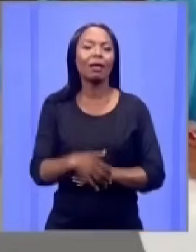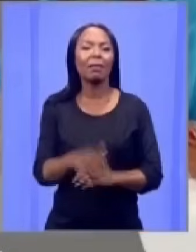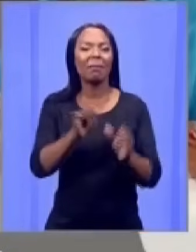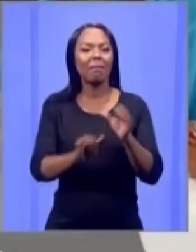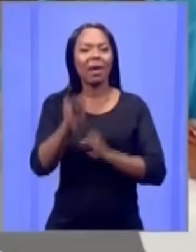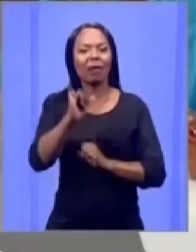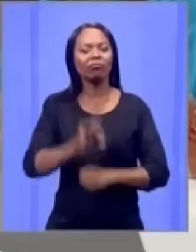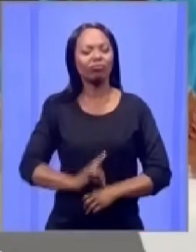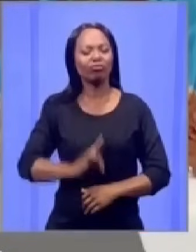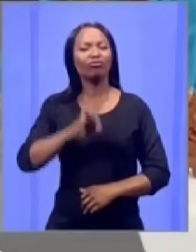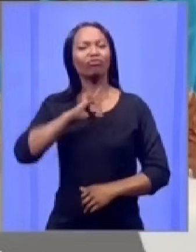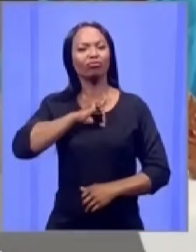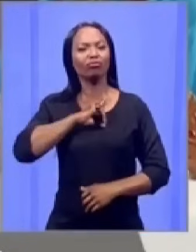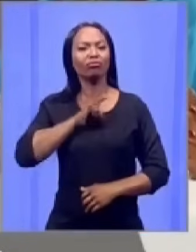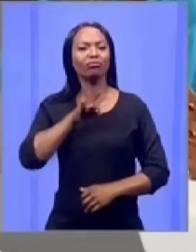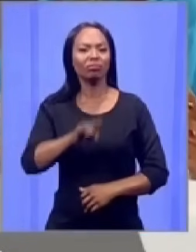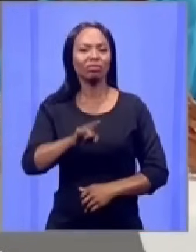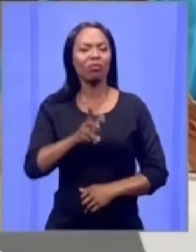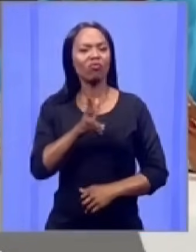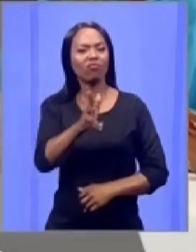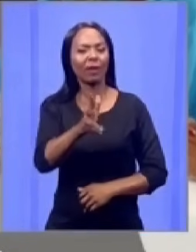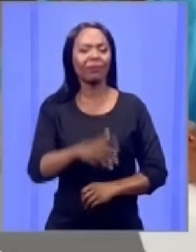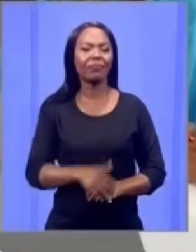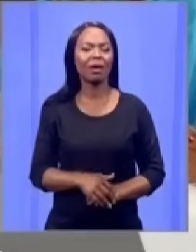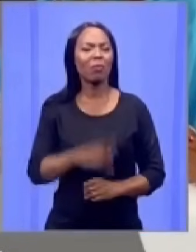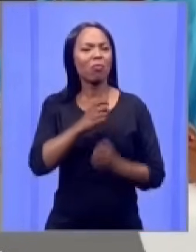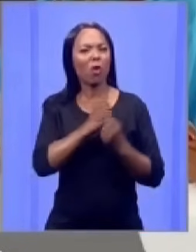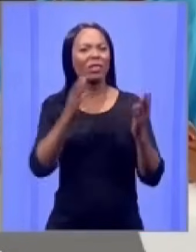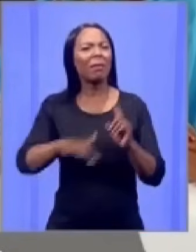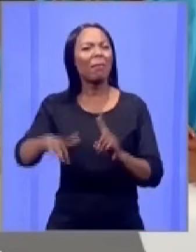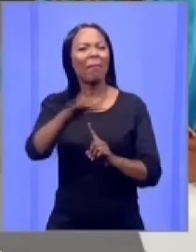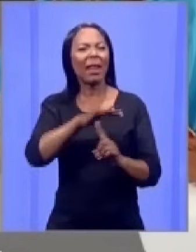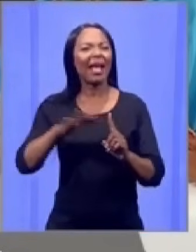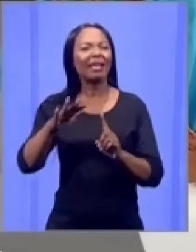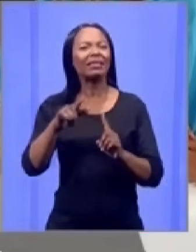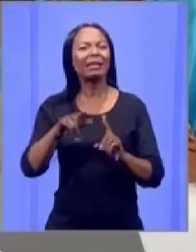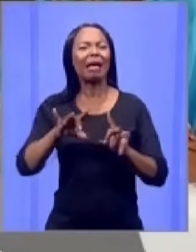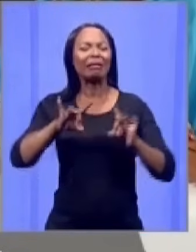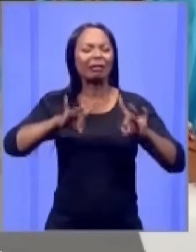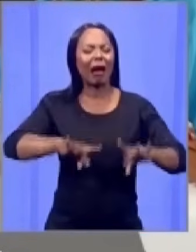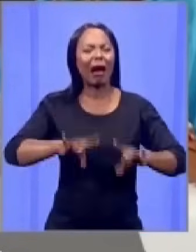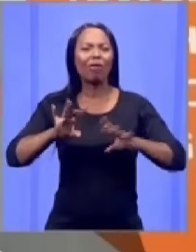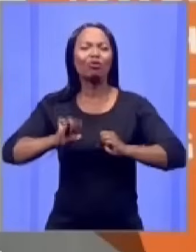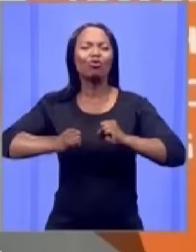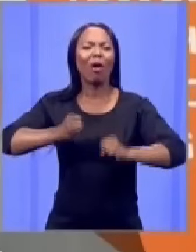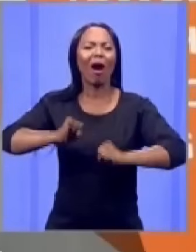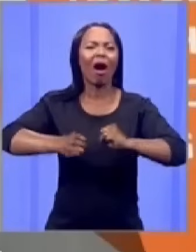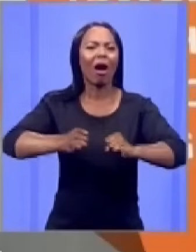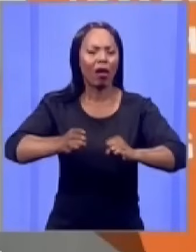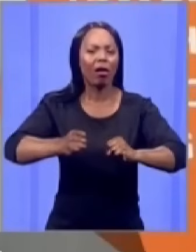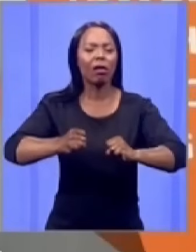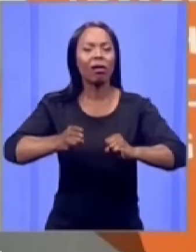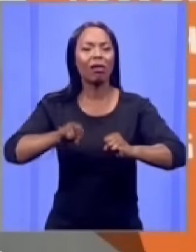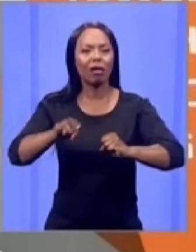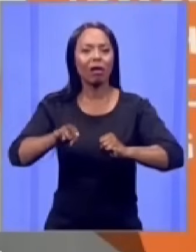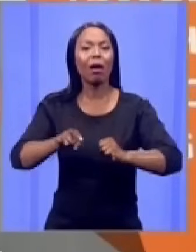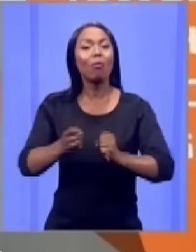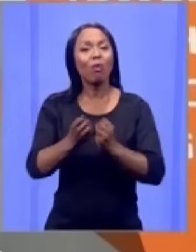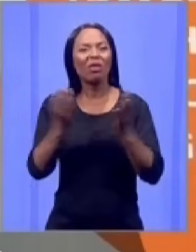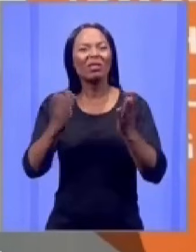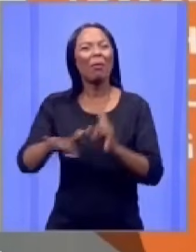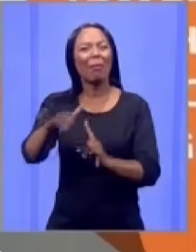rona. Ngata ga ya mo diplekeng tse batho ba rona ba sokolang mo tsona tse rona re batho ke baipei. Ga